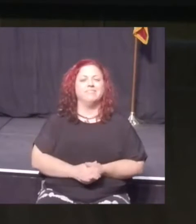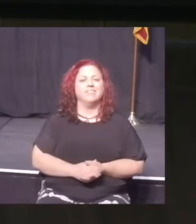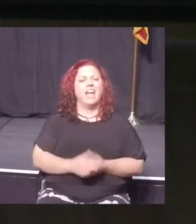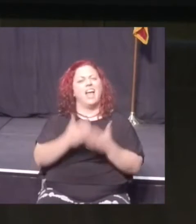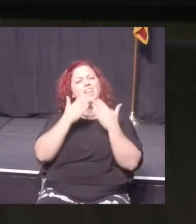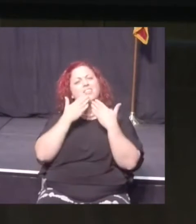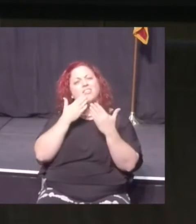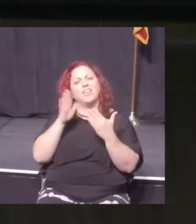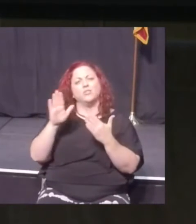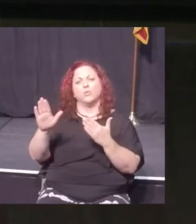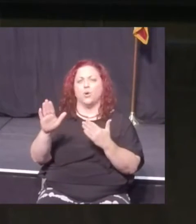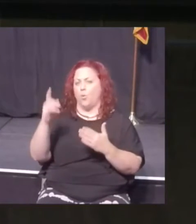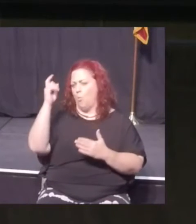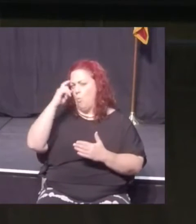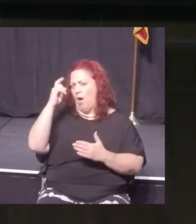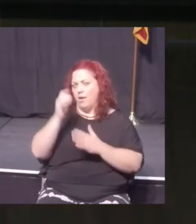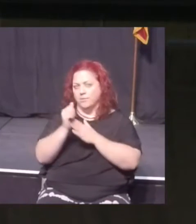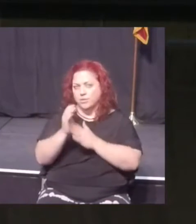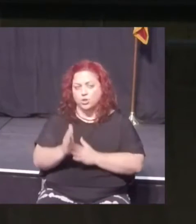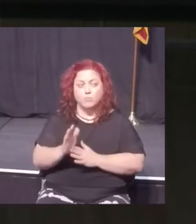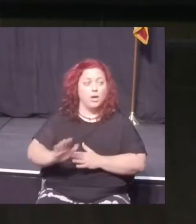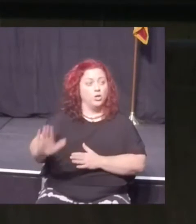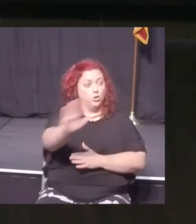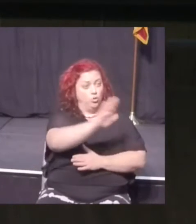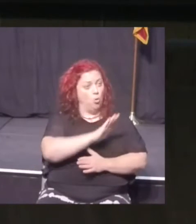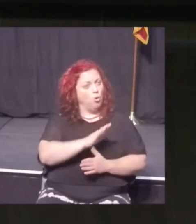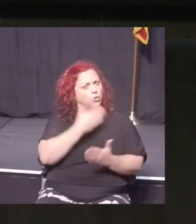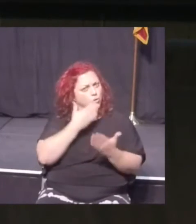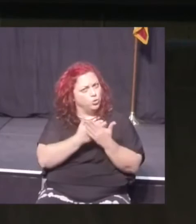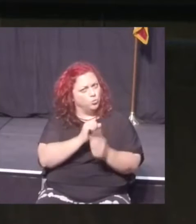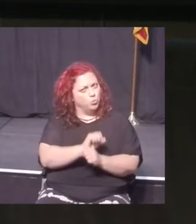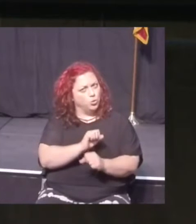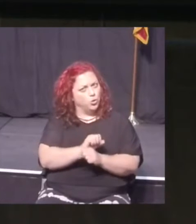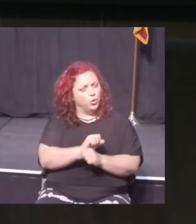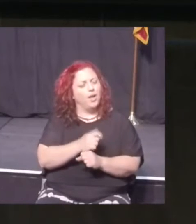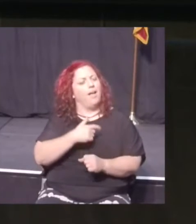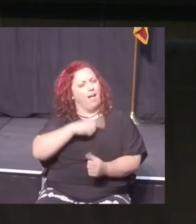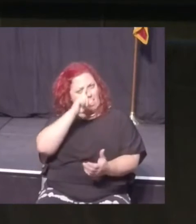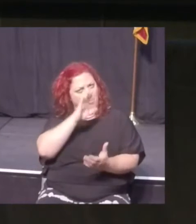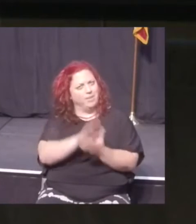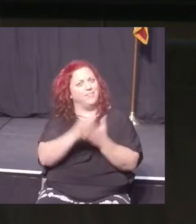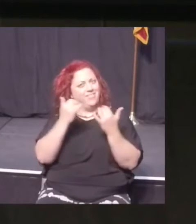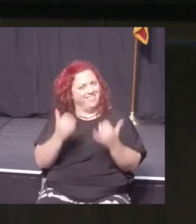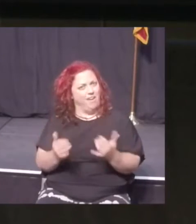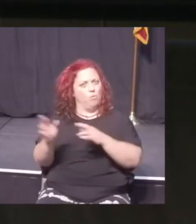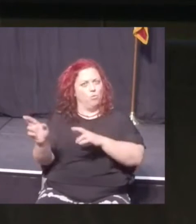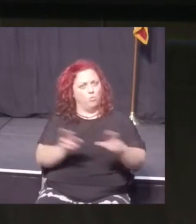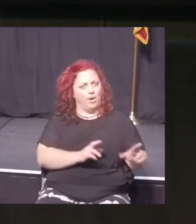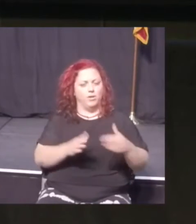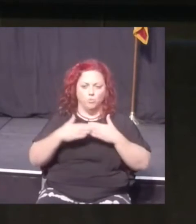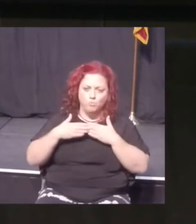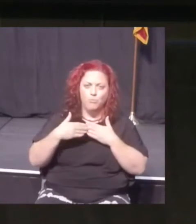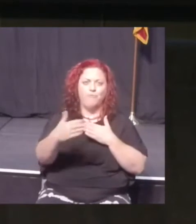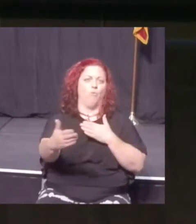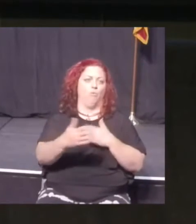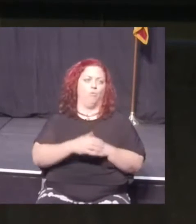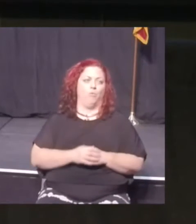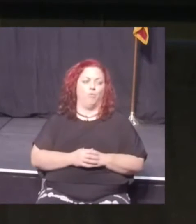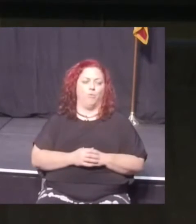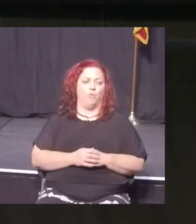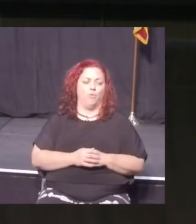Thanks to her wise stewardship and your collective good work, I believe we are ready to move forward with